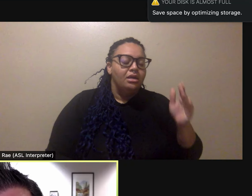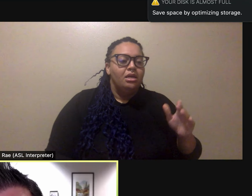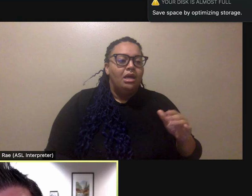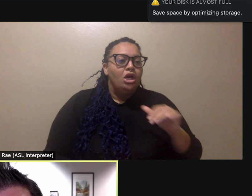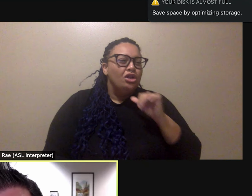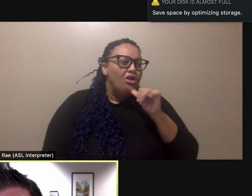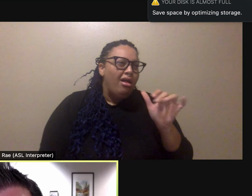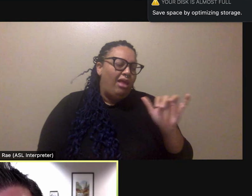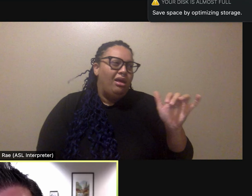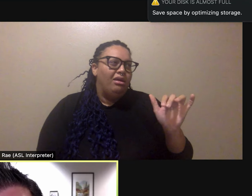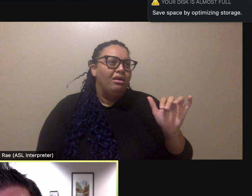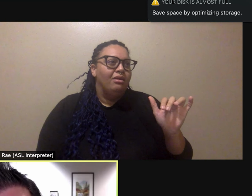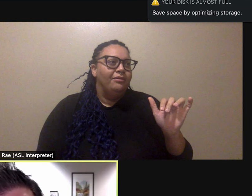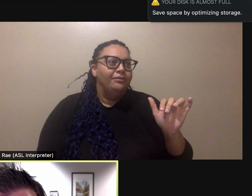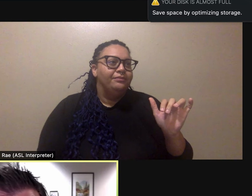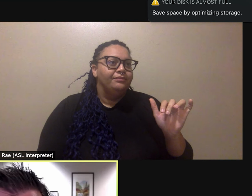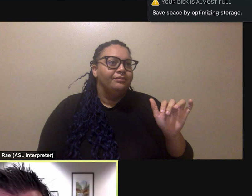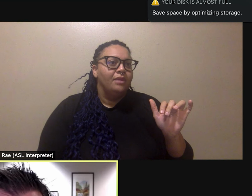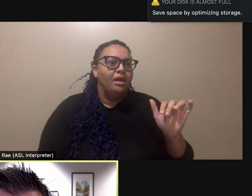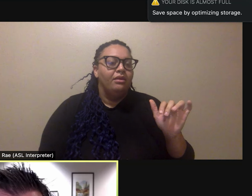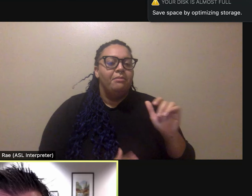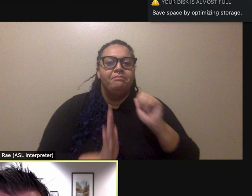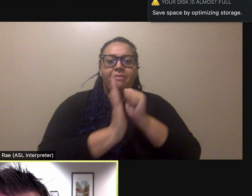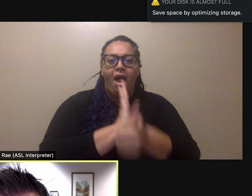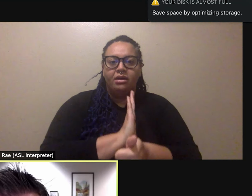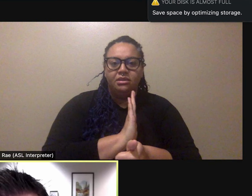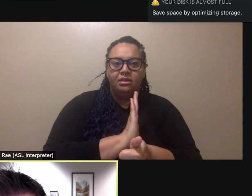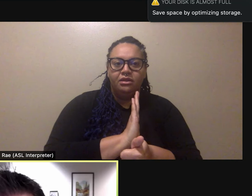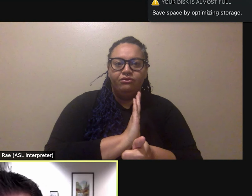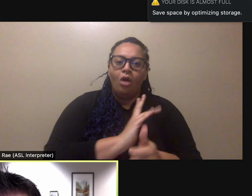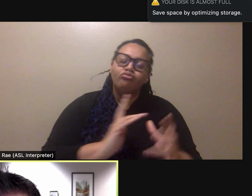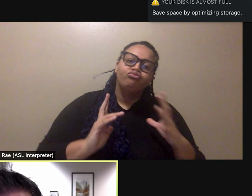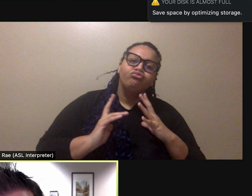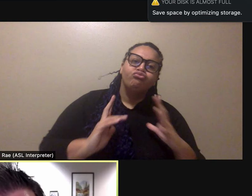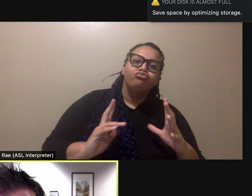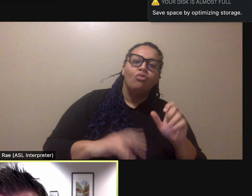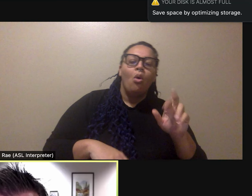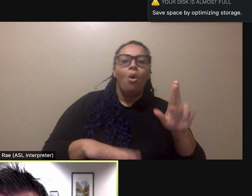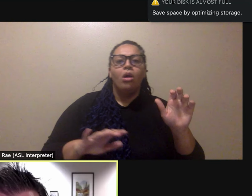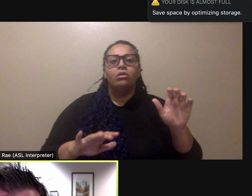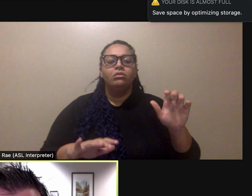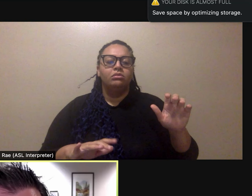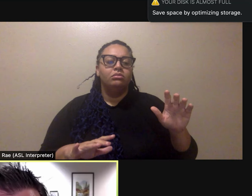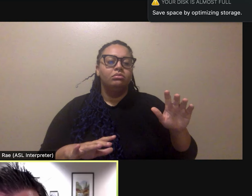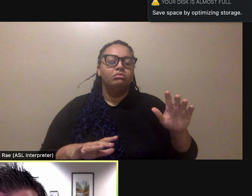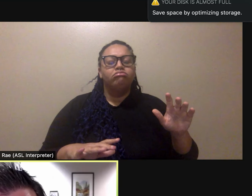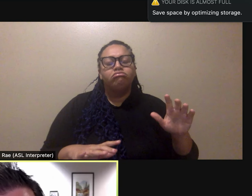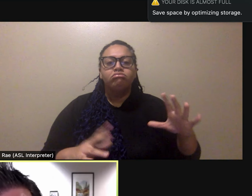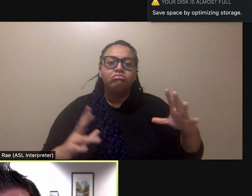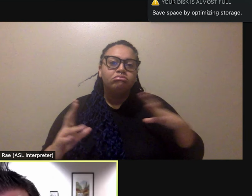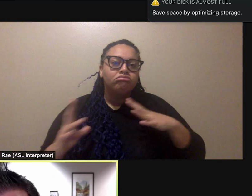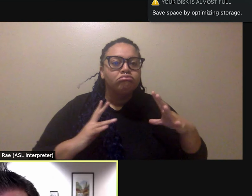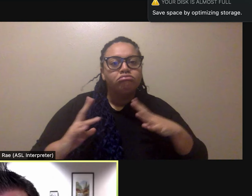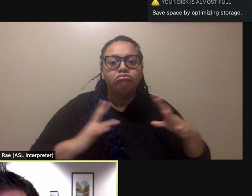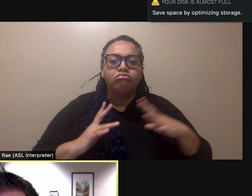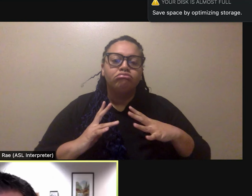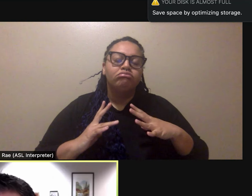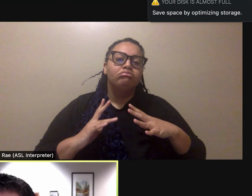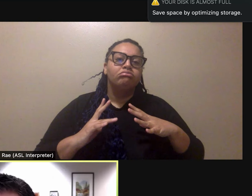give in to the passive toleration and kind of give in to the despair of the strength of the